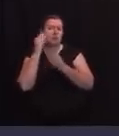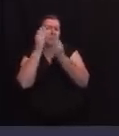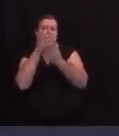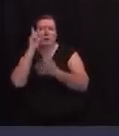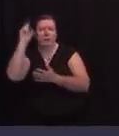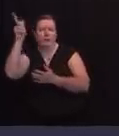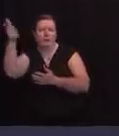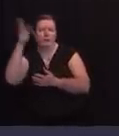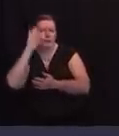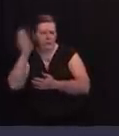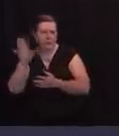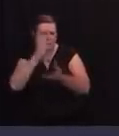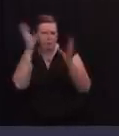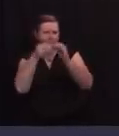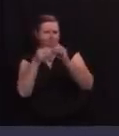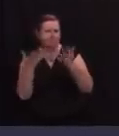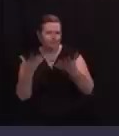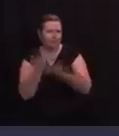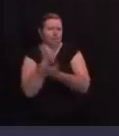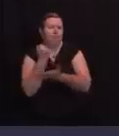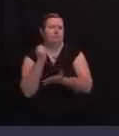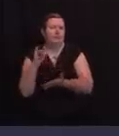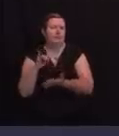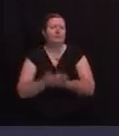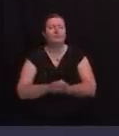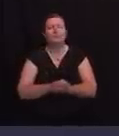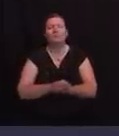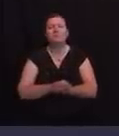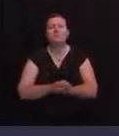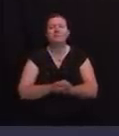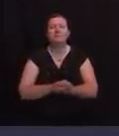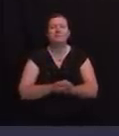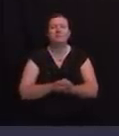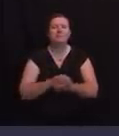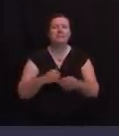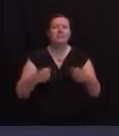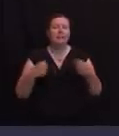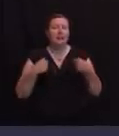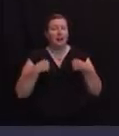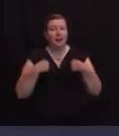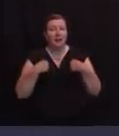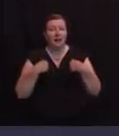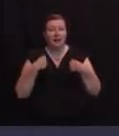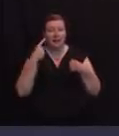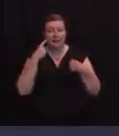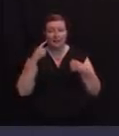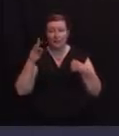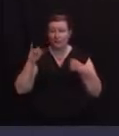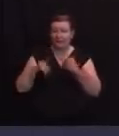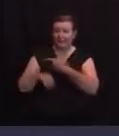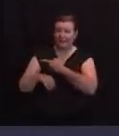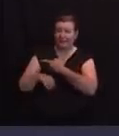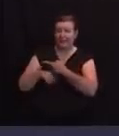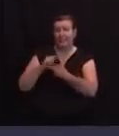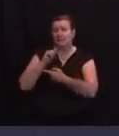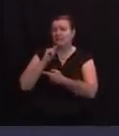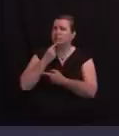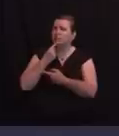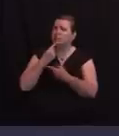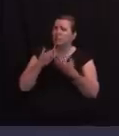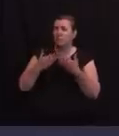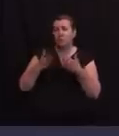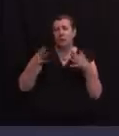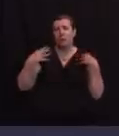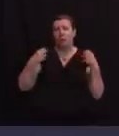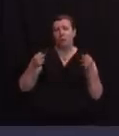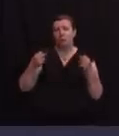incentive numbers, and we'll follow up with that. But I think, and Judy, you should, this gets back to a serious public health